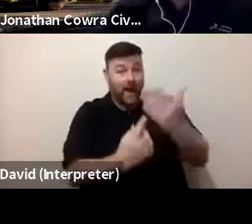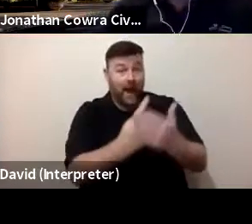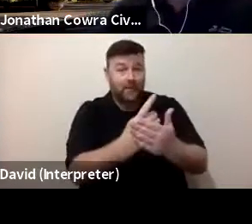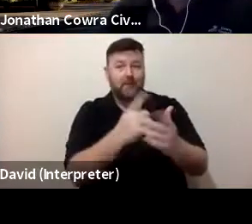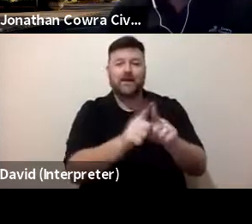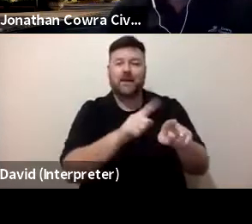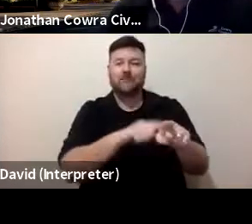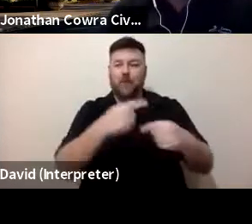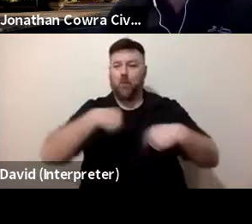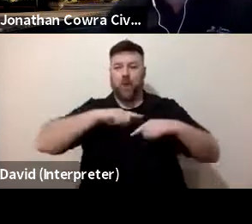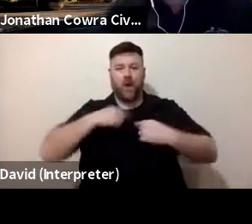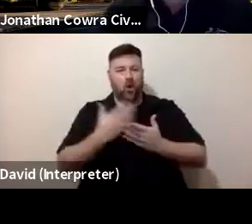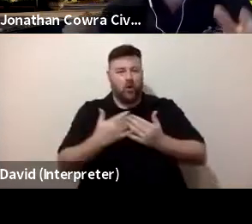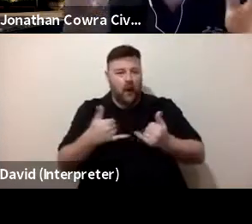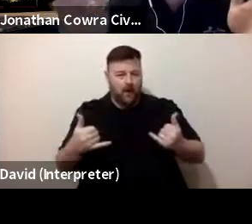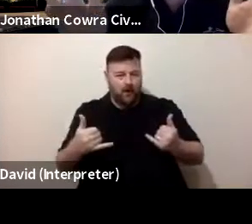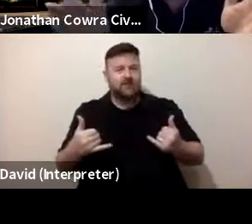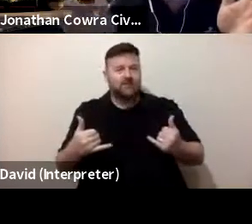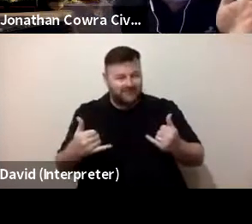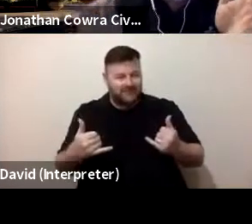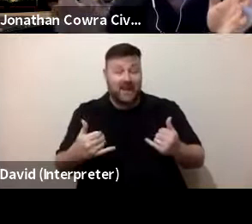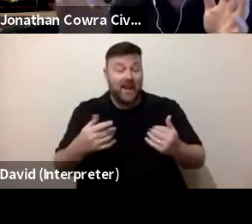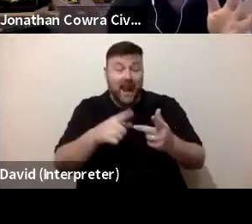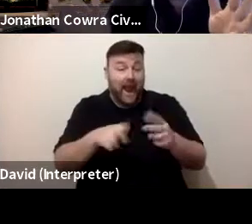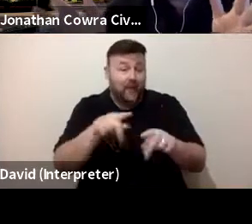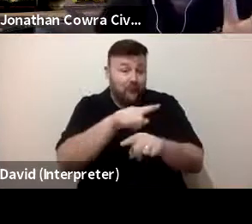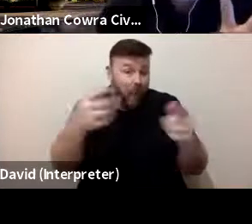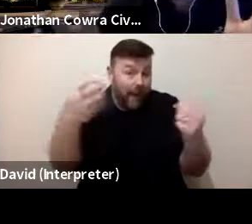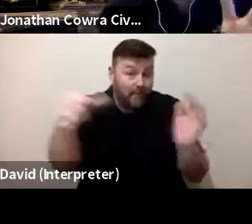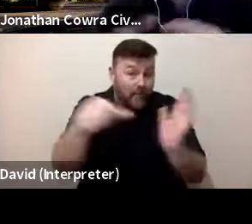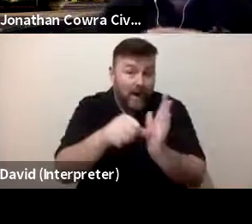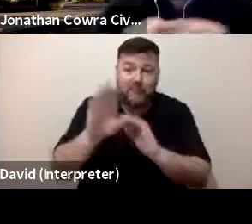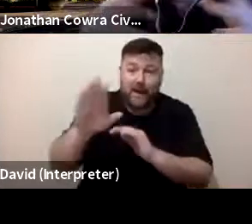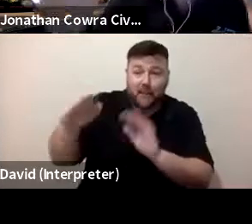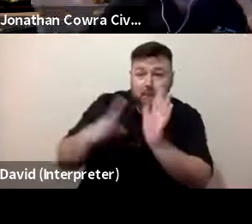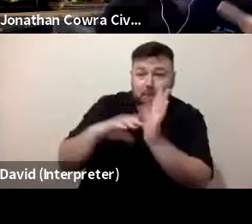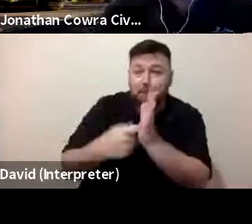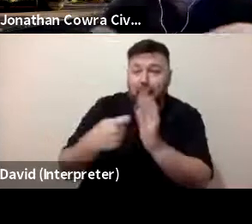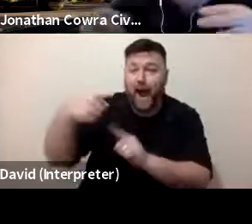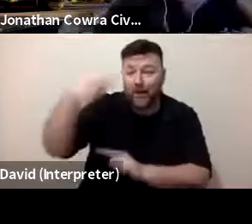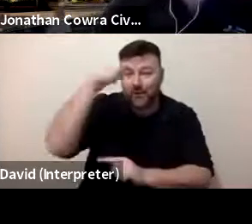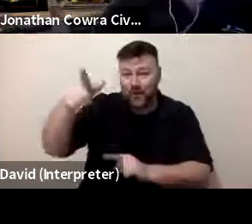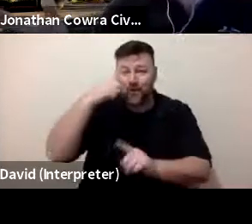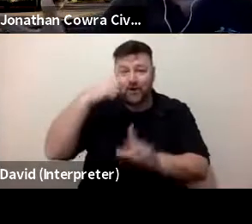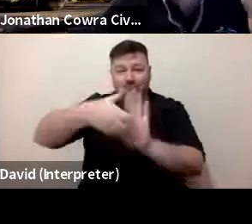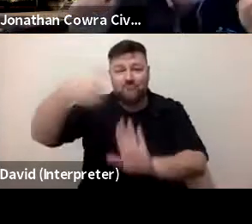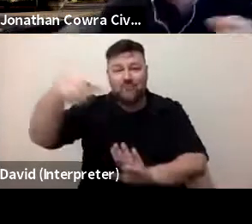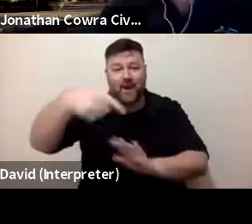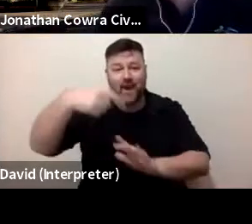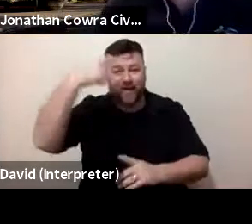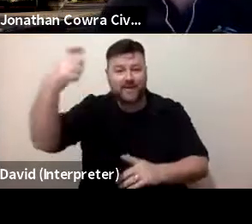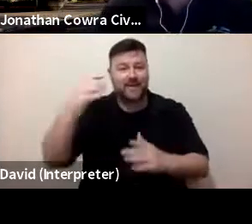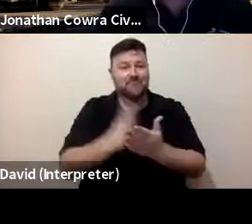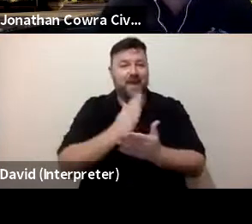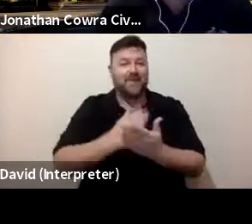avatars. You know, please, if there's someone who's got the money, maybe Mark, you know, someone who can run away with that idea and make it happen. I